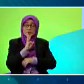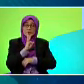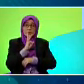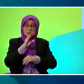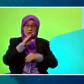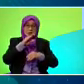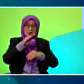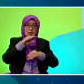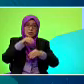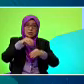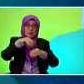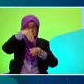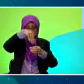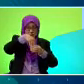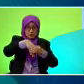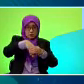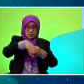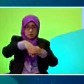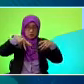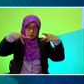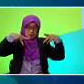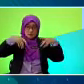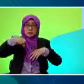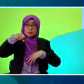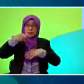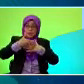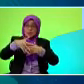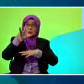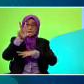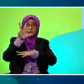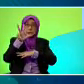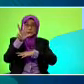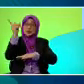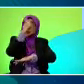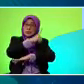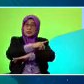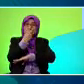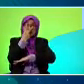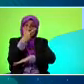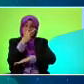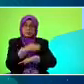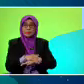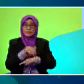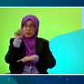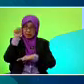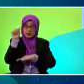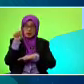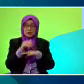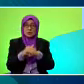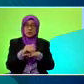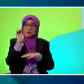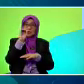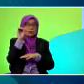bag and left it on the table. After 3 days, this is my observation. For bread A,